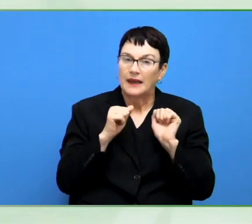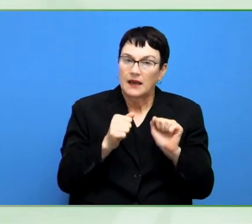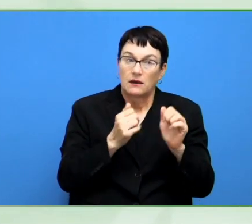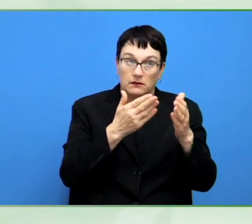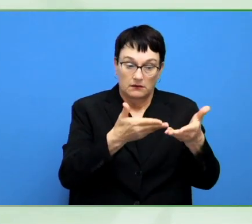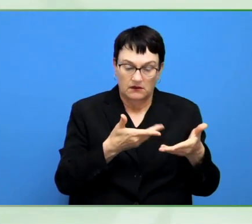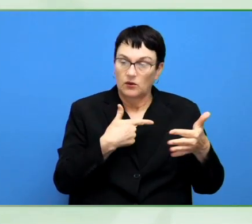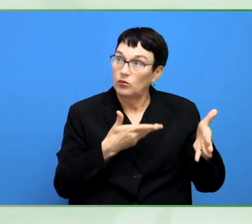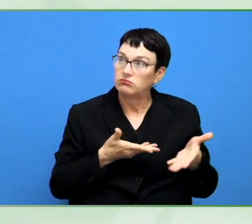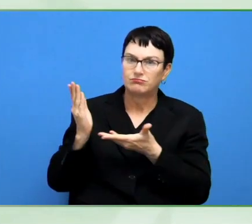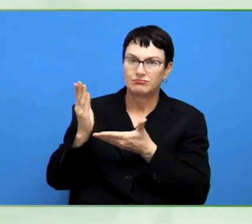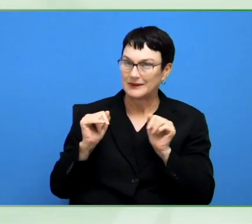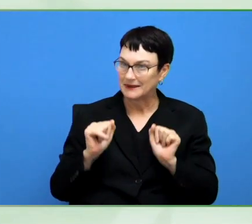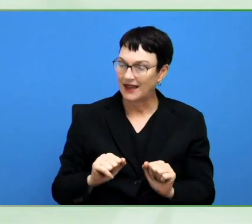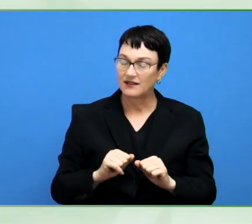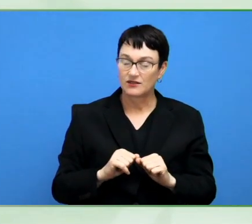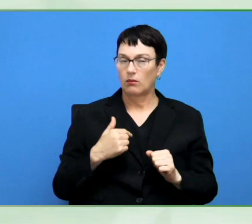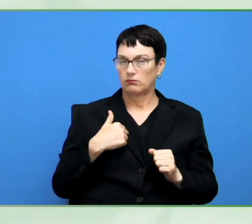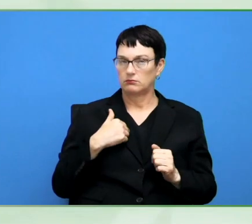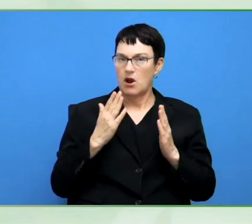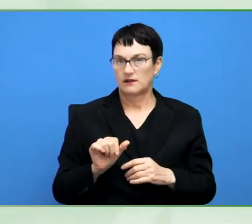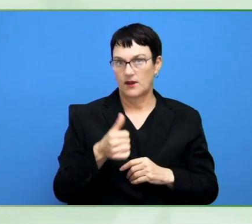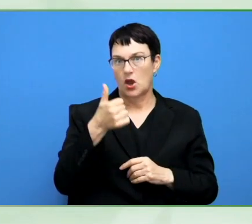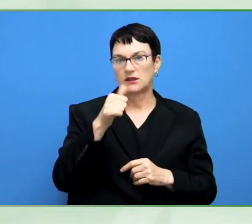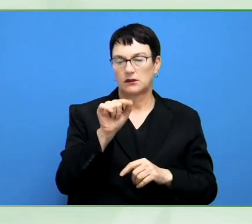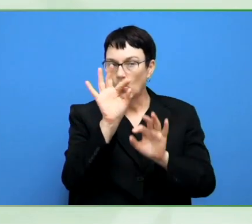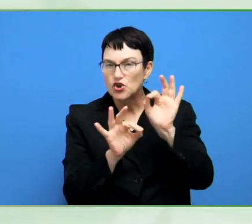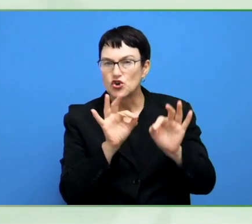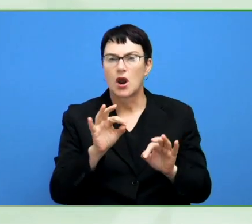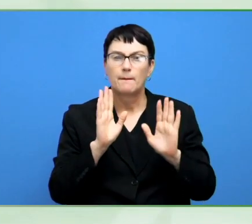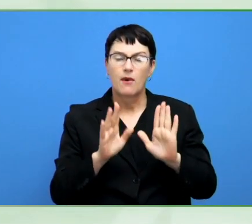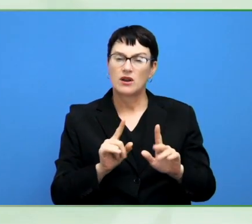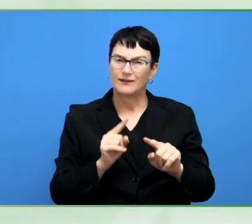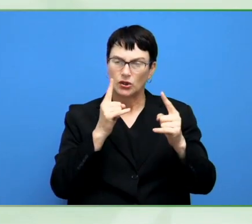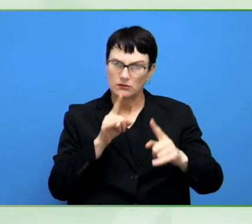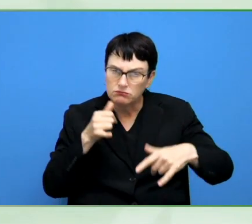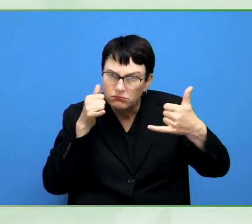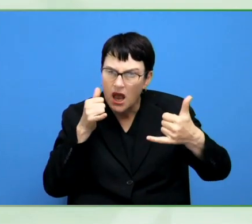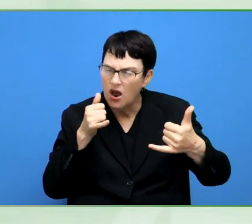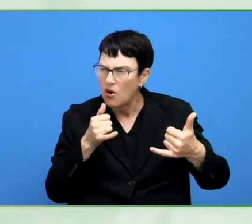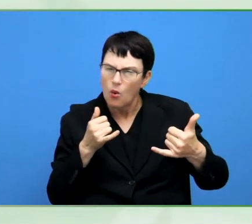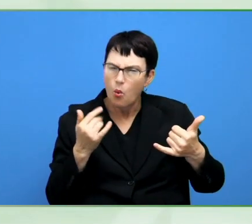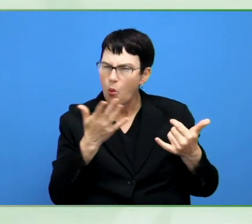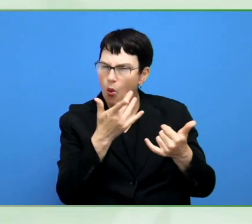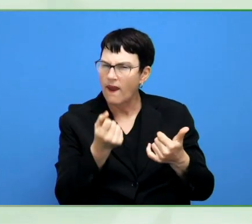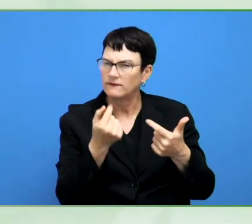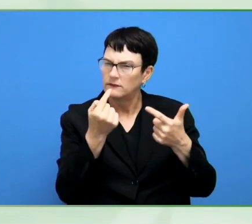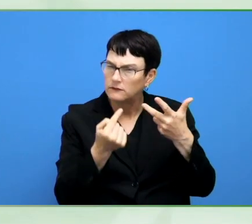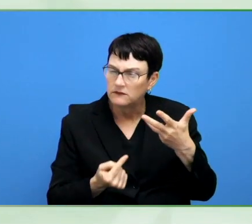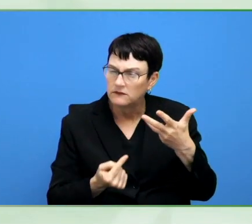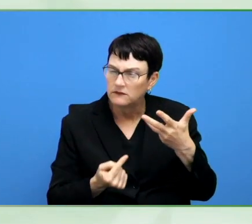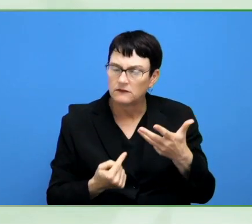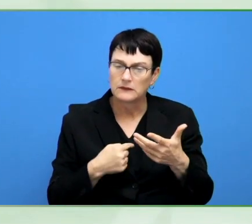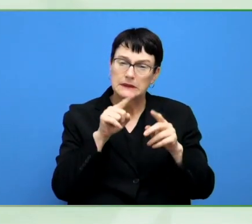number of questions we have to ask, a number of phone calls, a number of communications, assessments we would have to undertake in order to